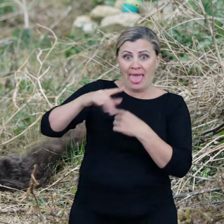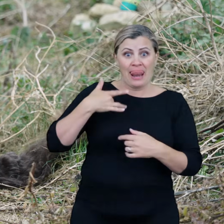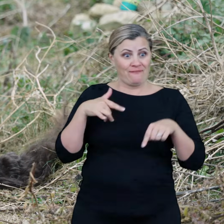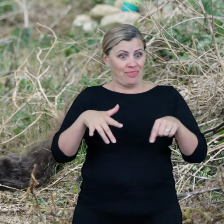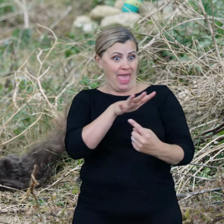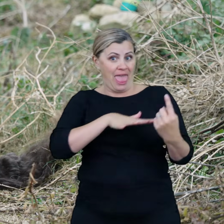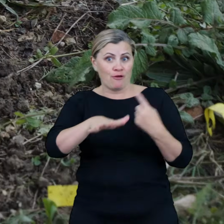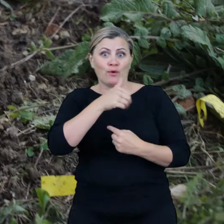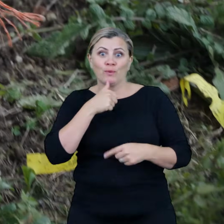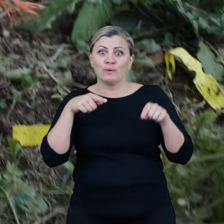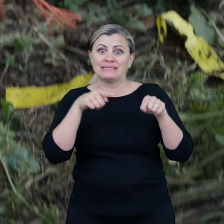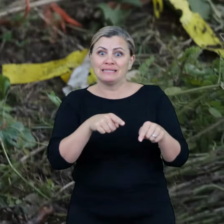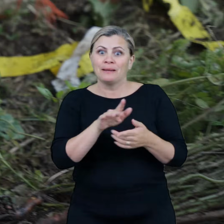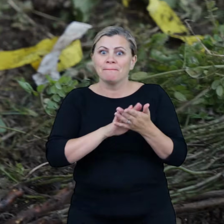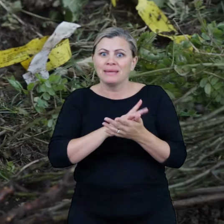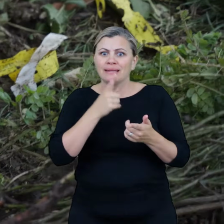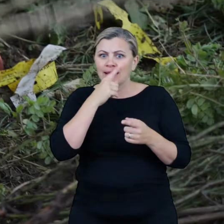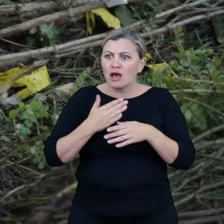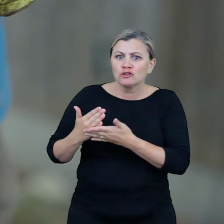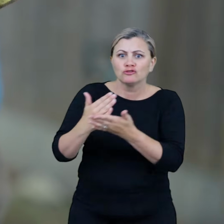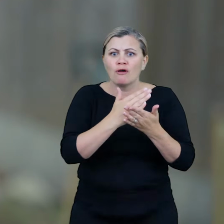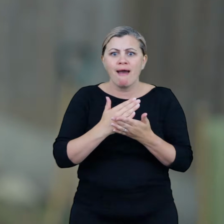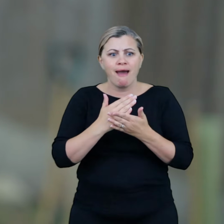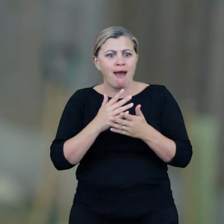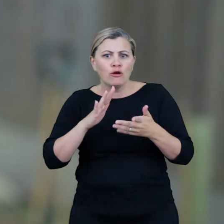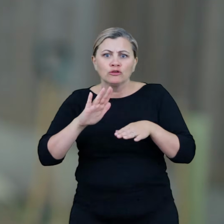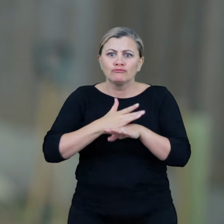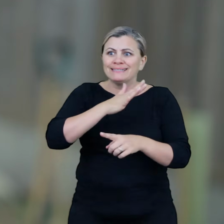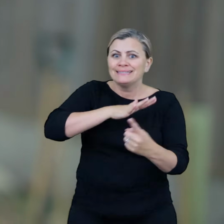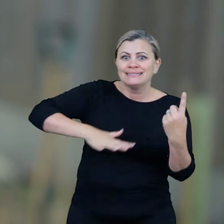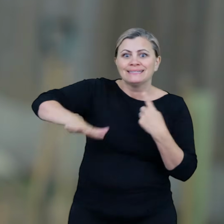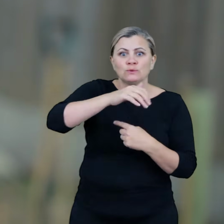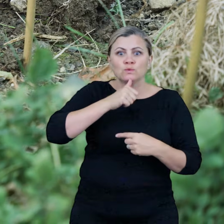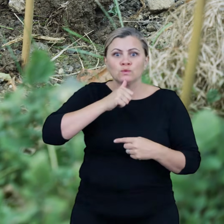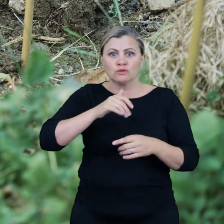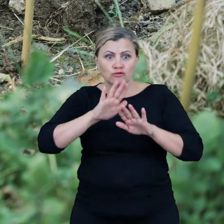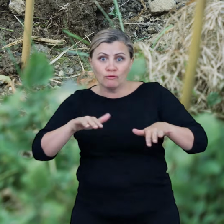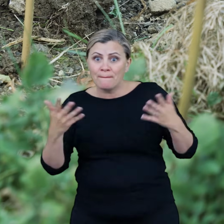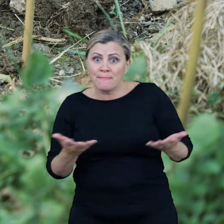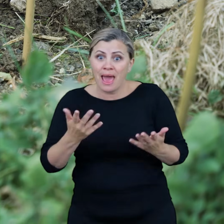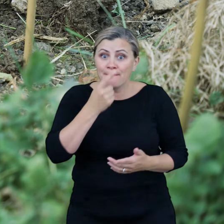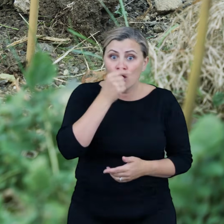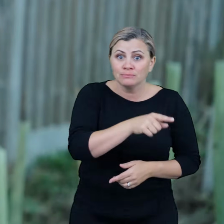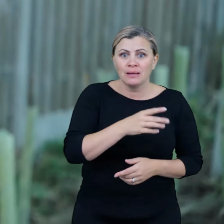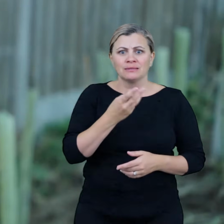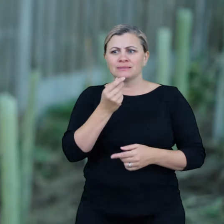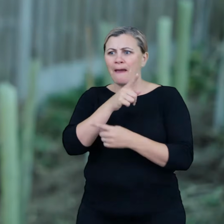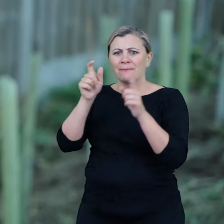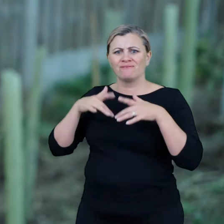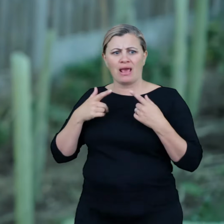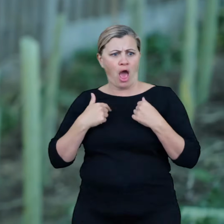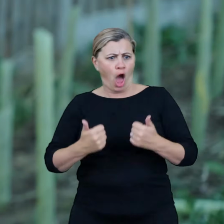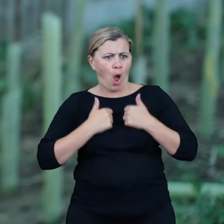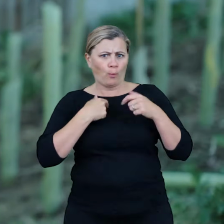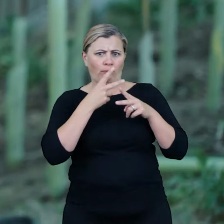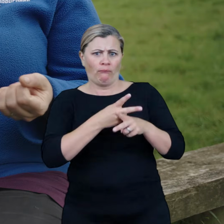live outside them. It might be their verge or it might be a sort of shared housing green. Maybe the kids play on it a bit, but people don't feel that much